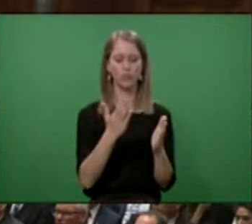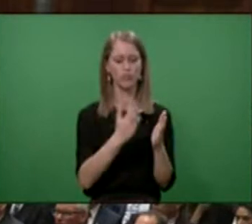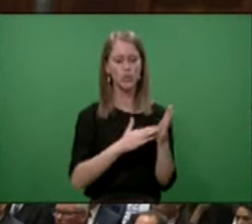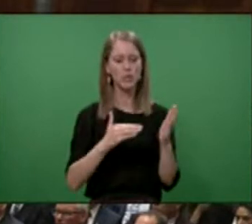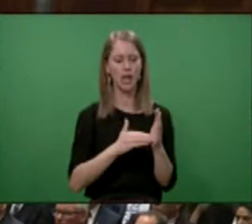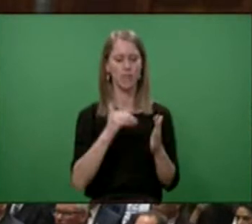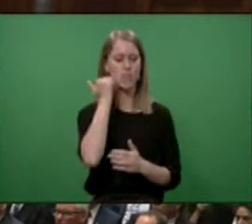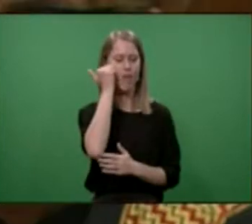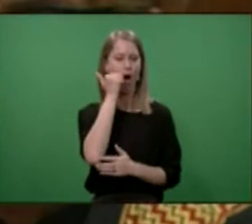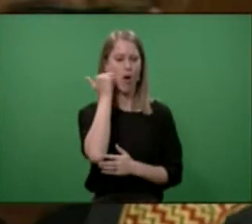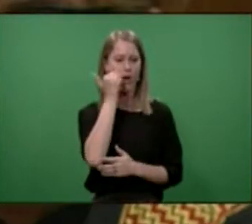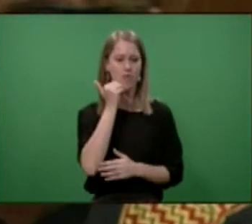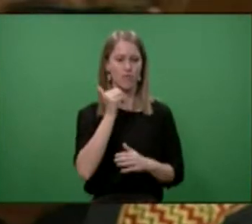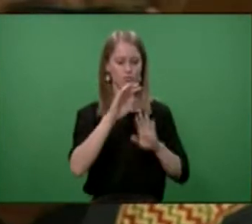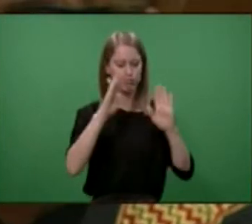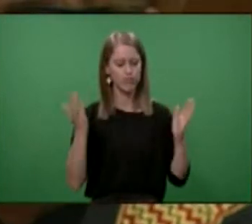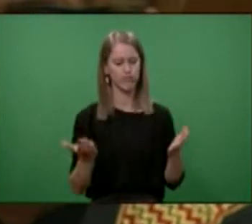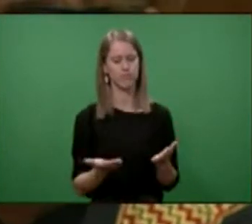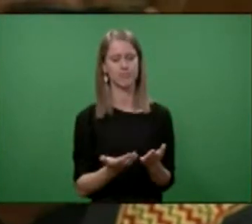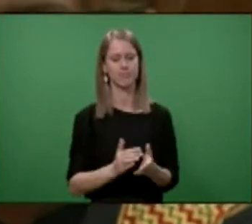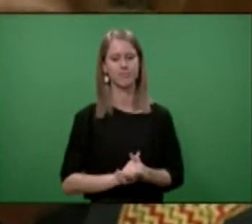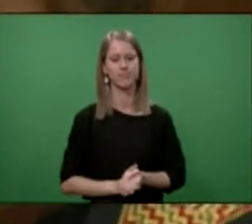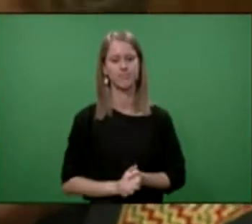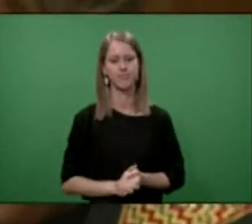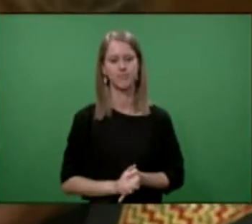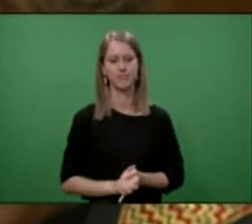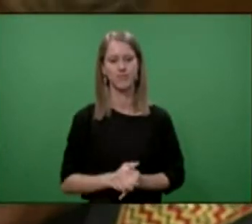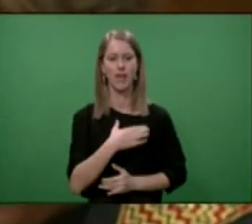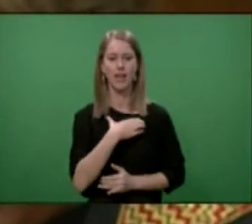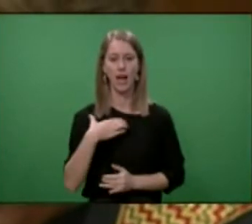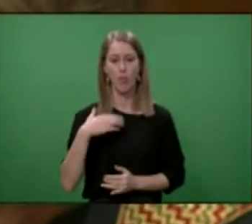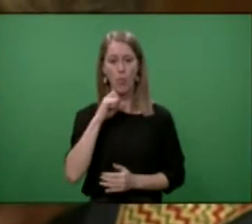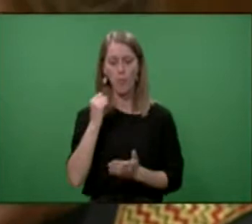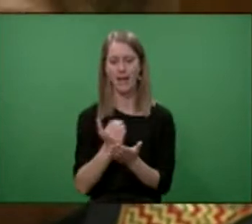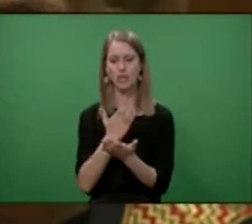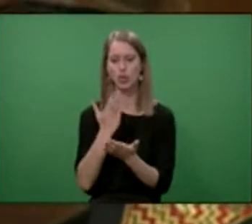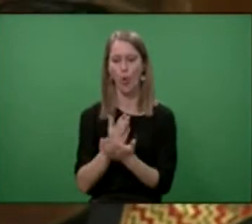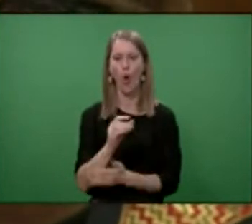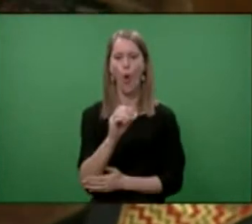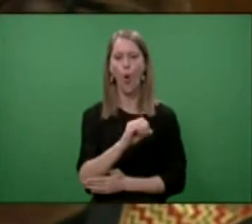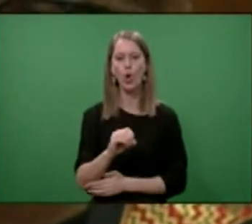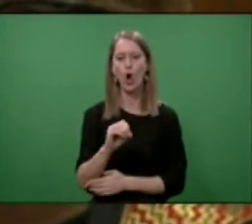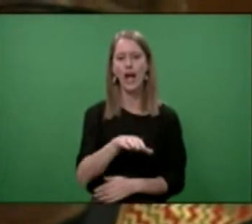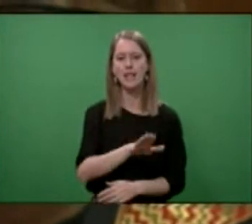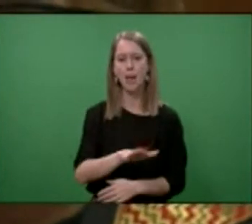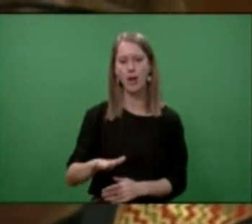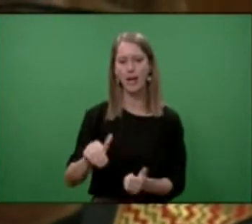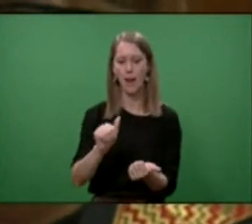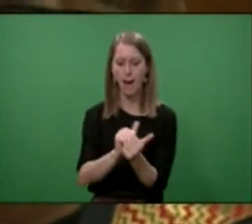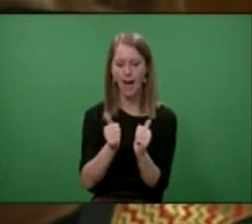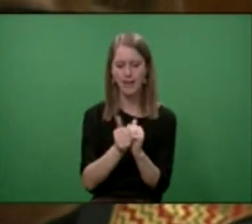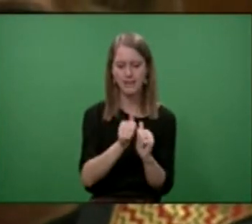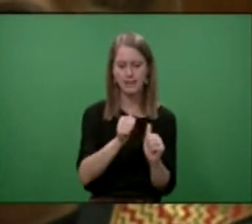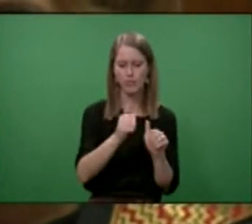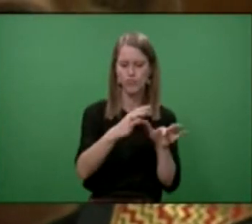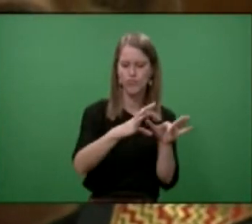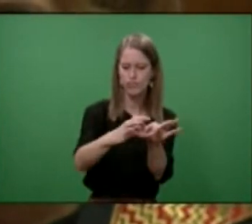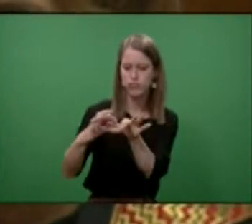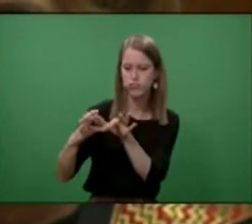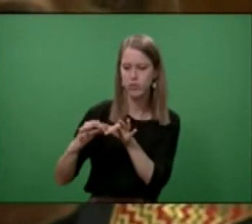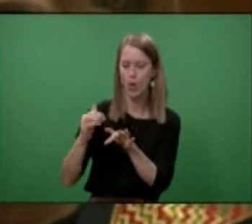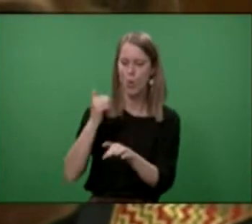Māori. The government will ensure Oranga Tamariki partners with iwi, hapū and